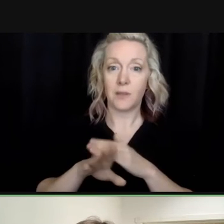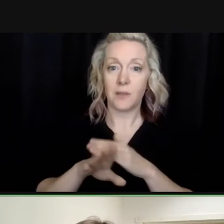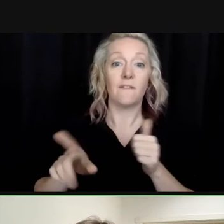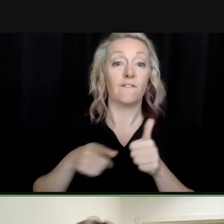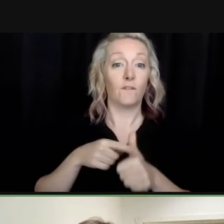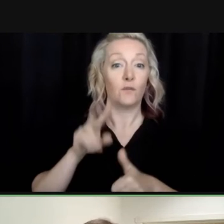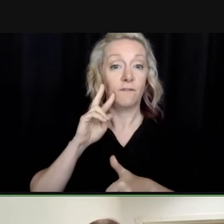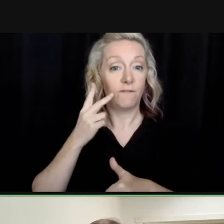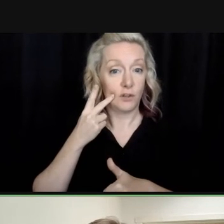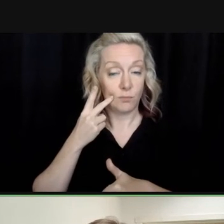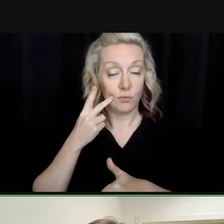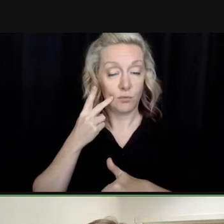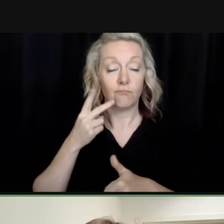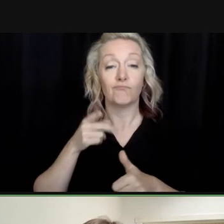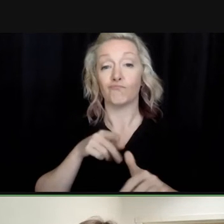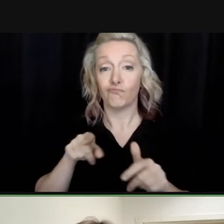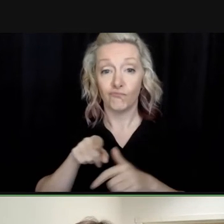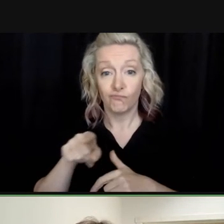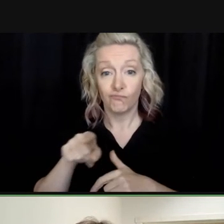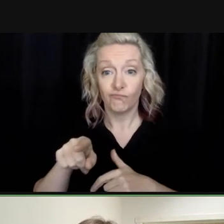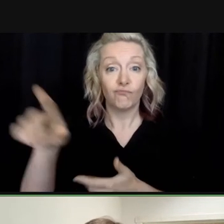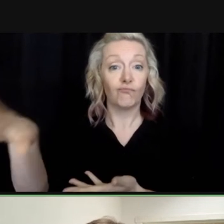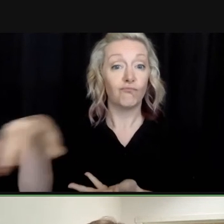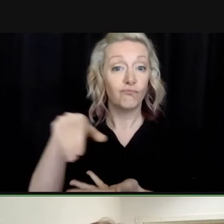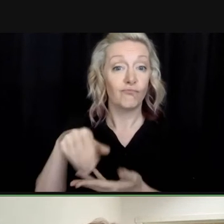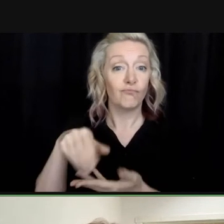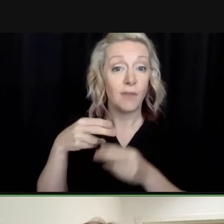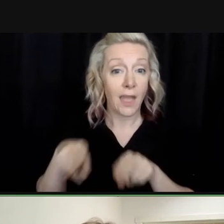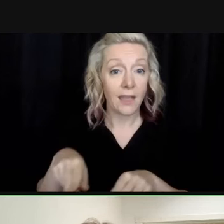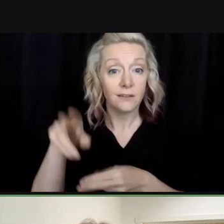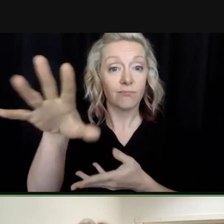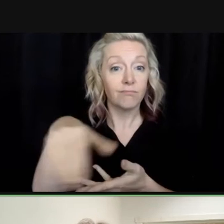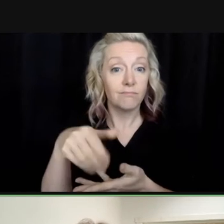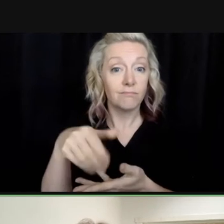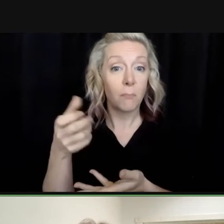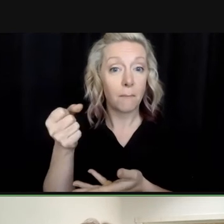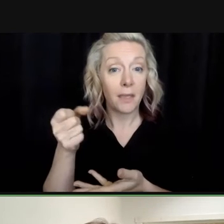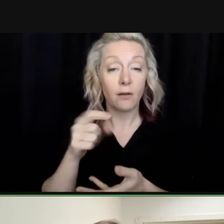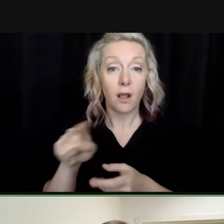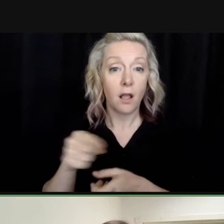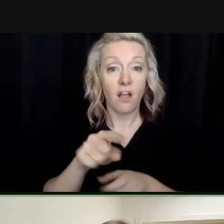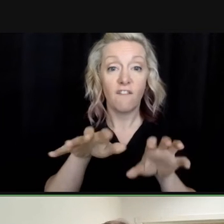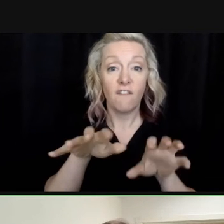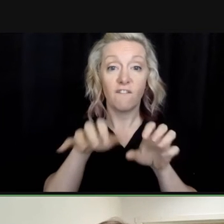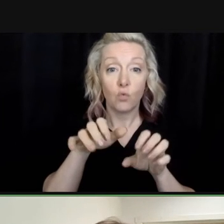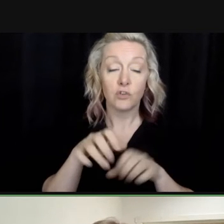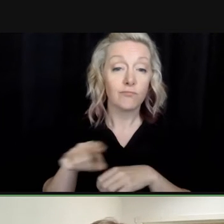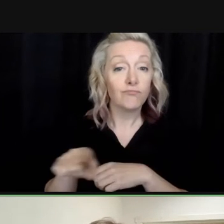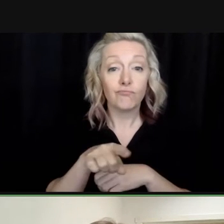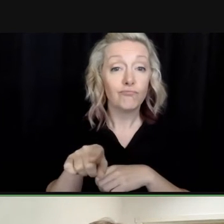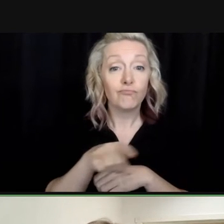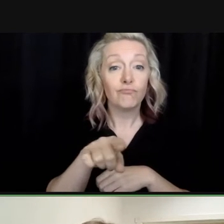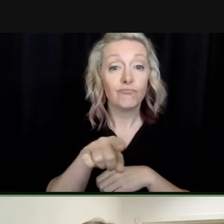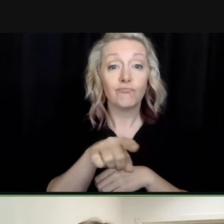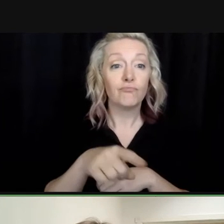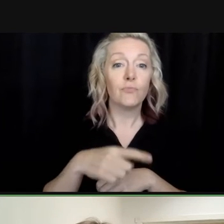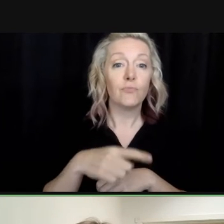area the same way. Then I go and get my eggs and milk. Then I go down the frozen food aisle. Then I go to the